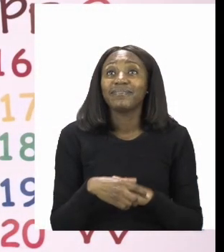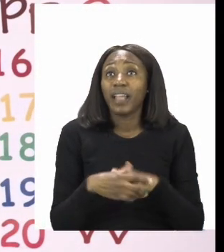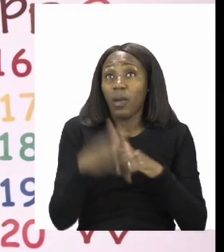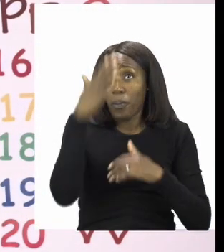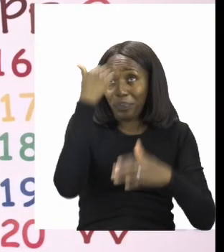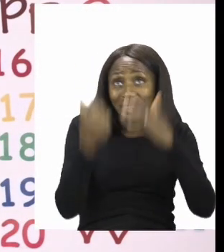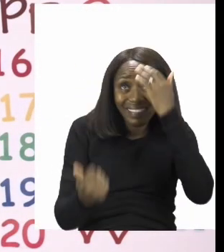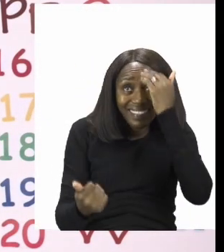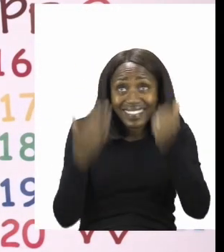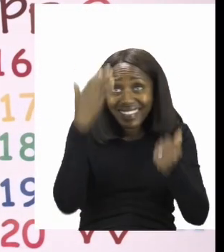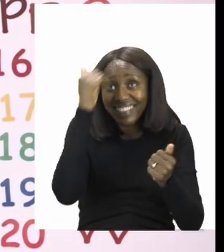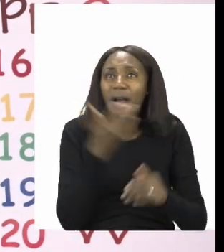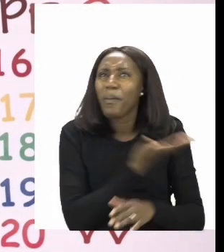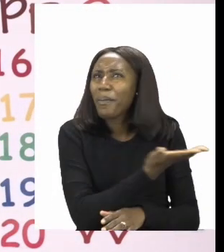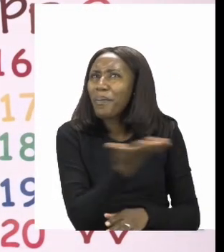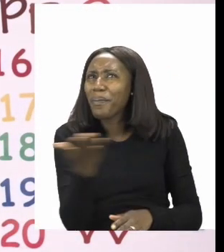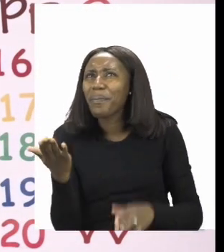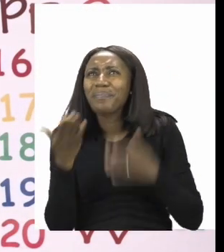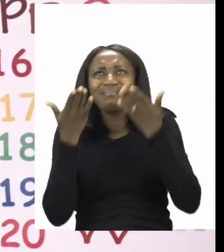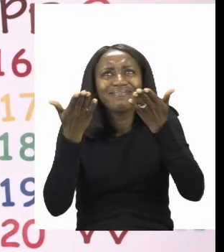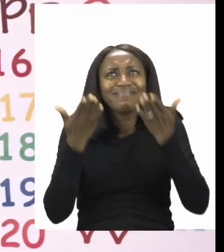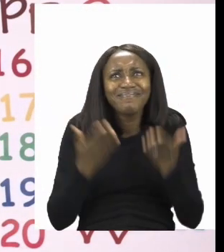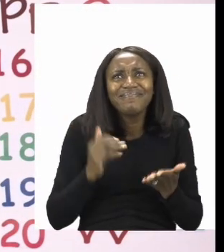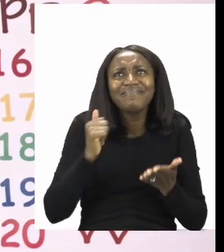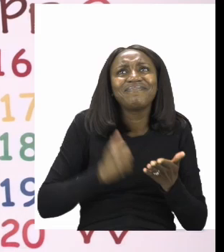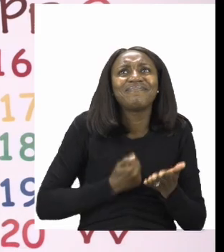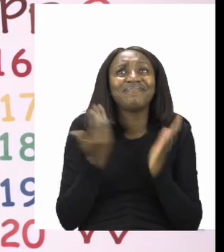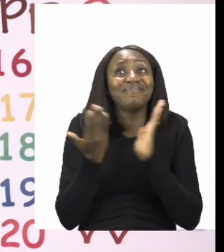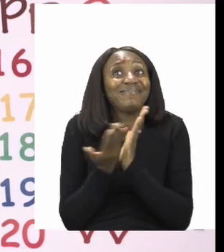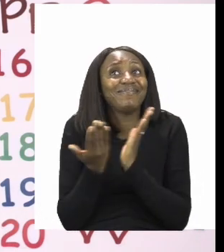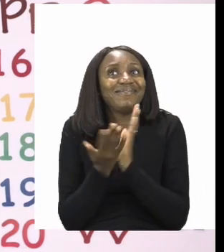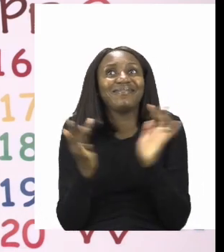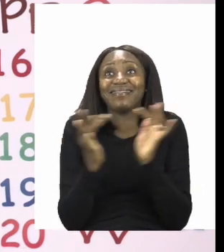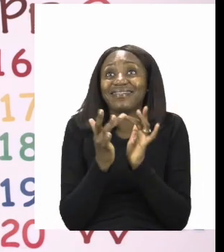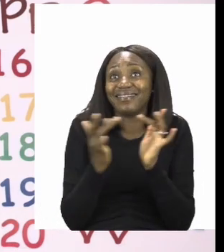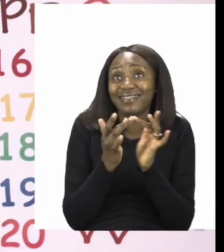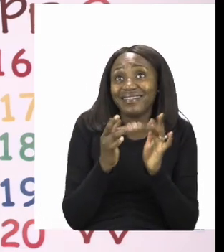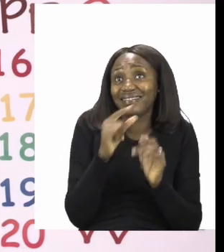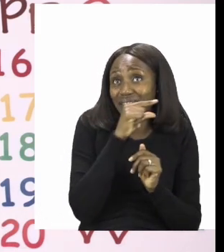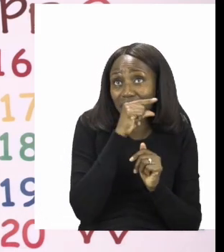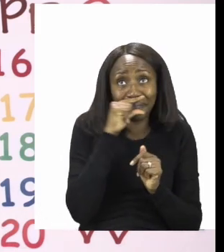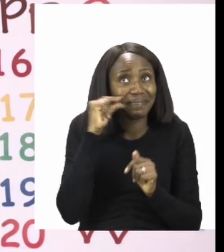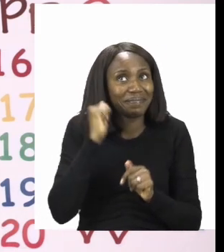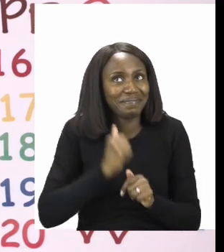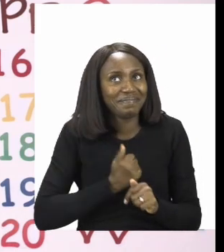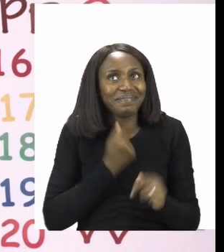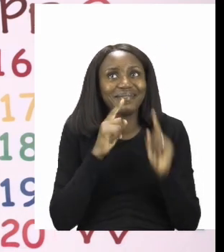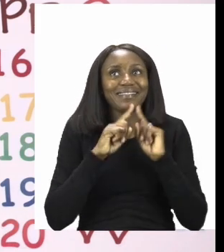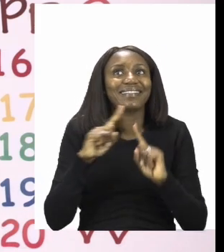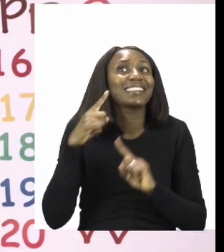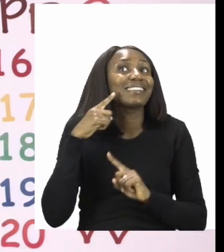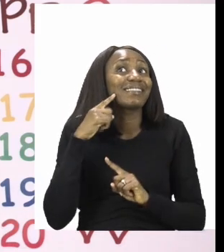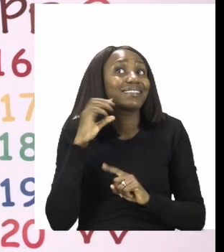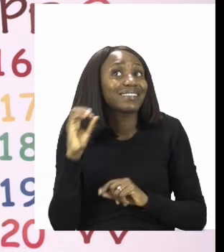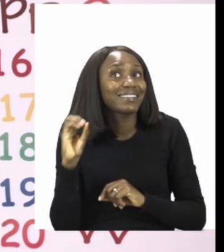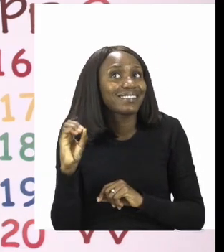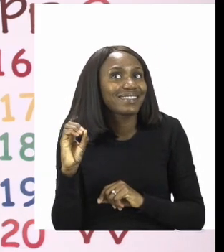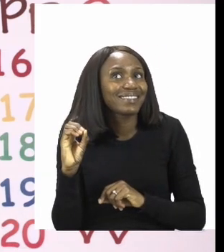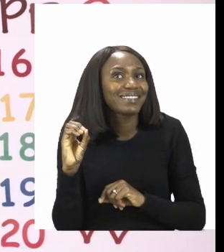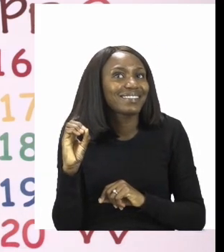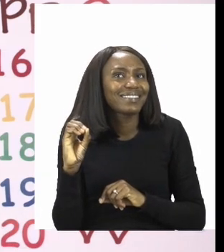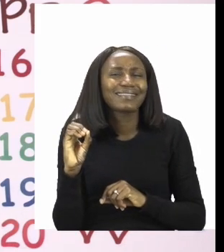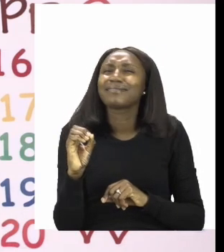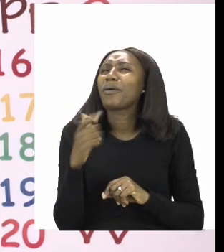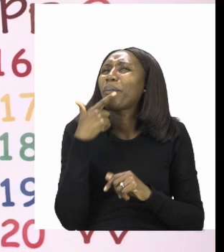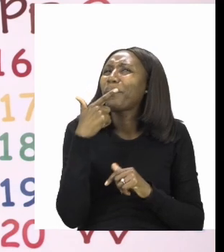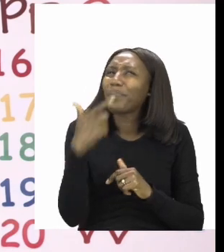Hello everyone and welcome to My Zone Online School. My name is Teacher Mutsa and thank you